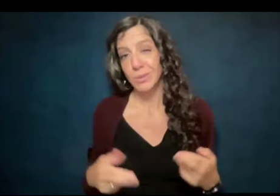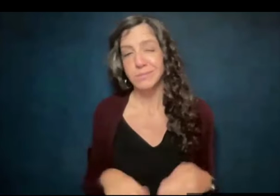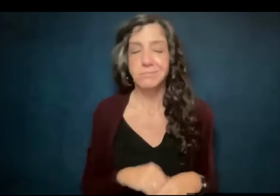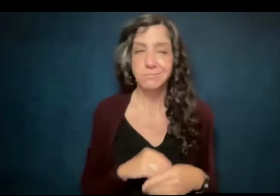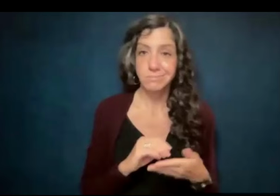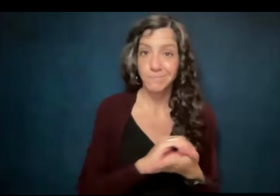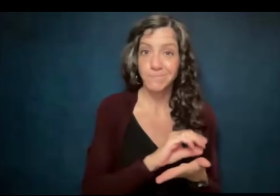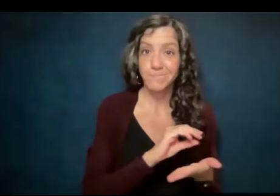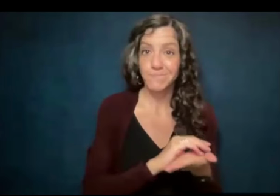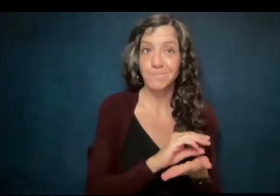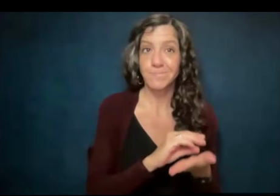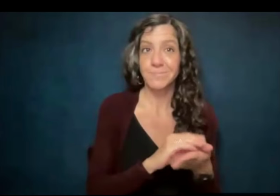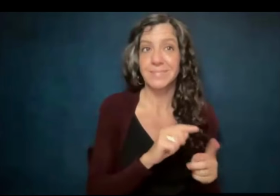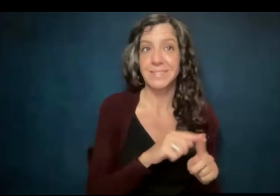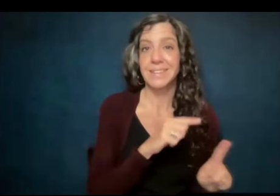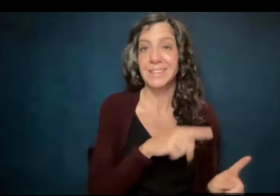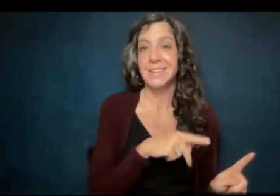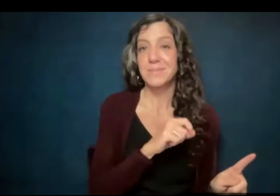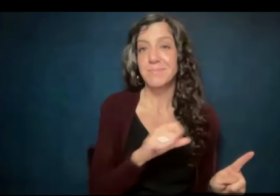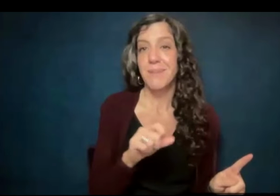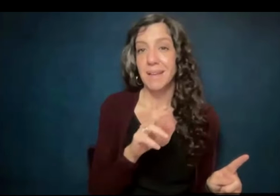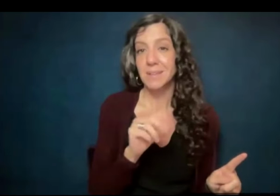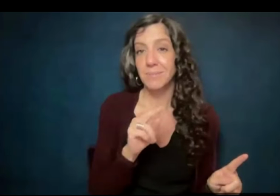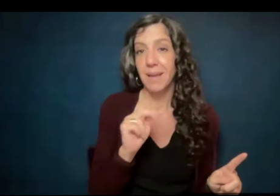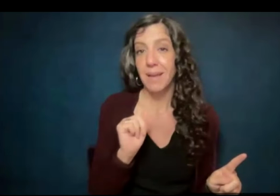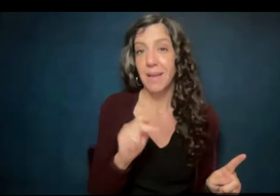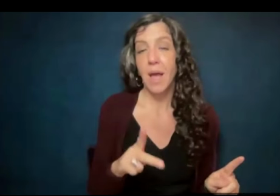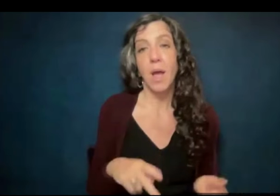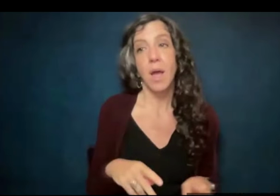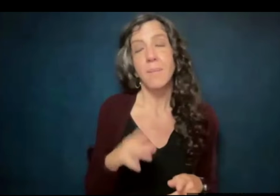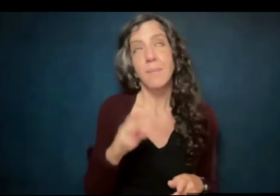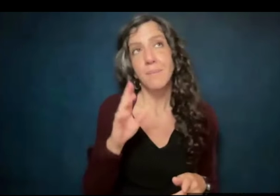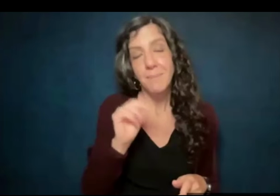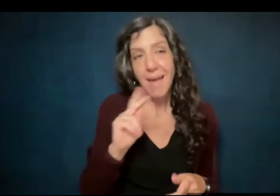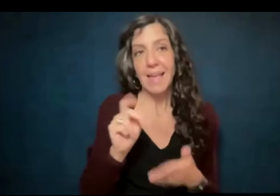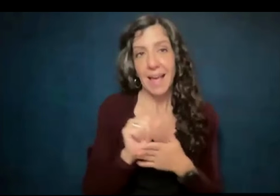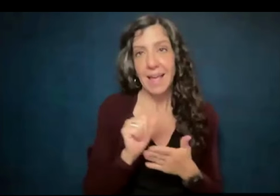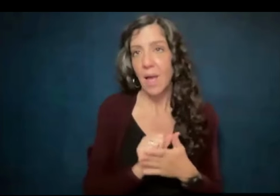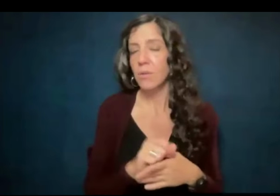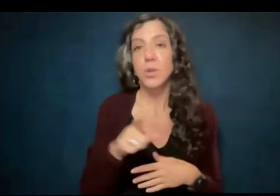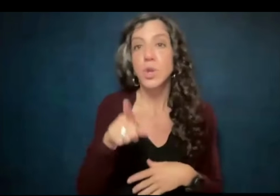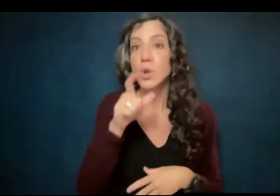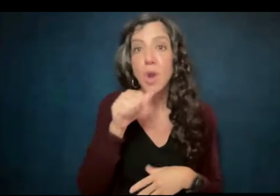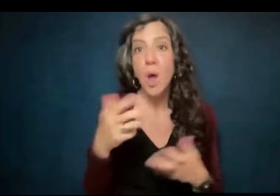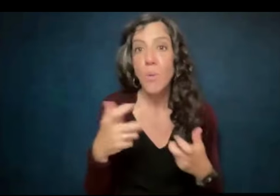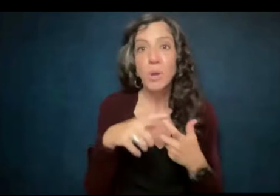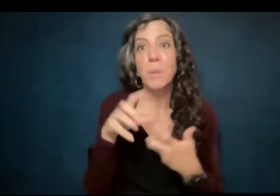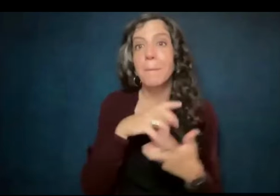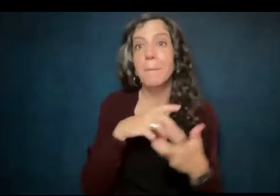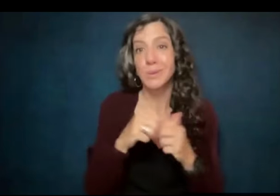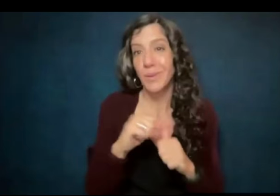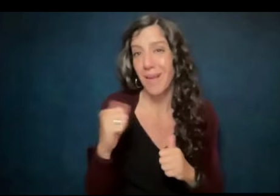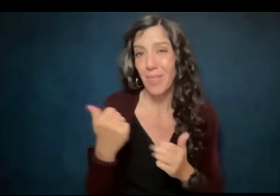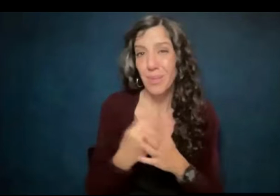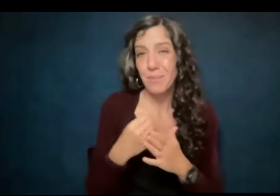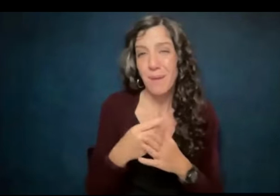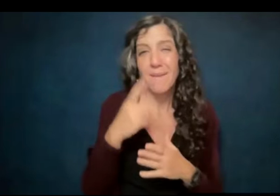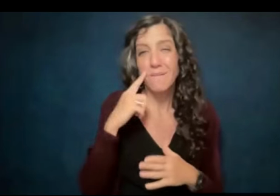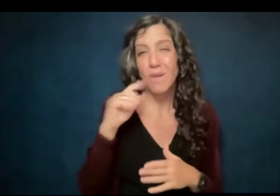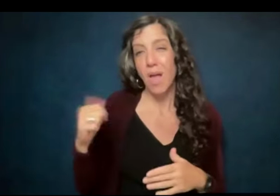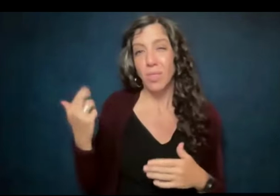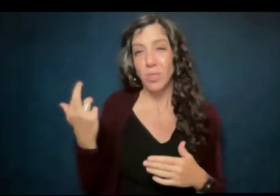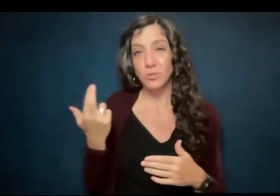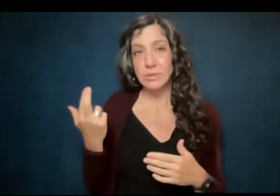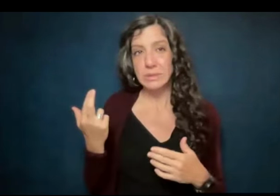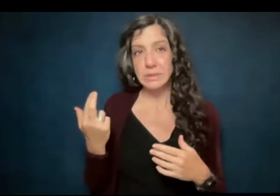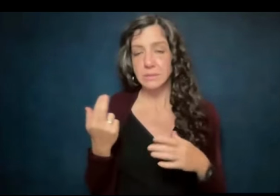don't want to put other funds in the PASS bank account. You want to use money that's in the PASS bank account only to